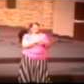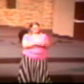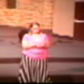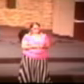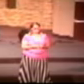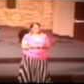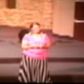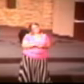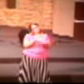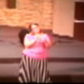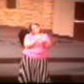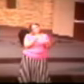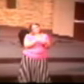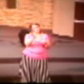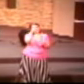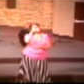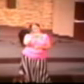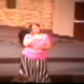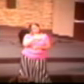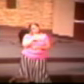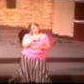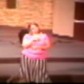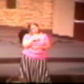It's the story of a man